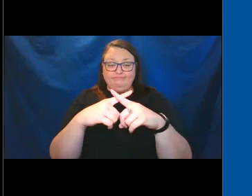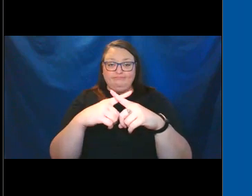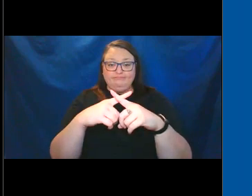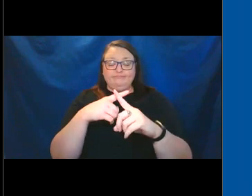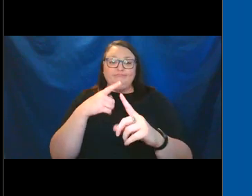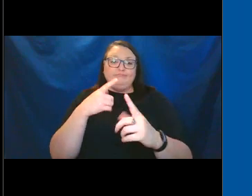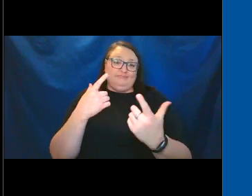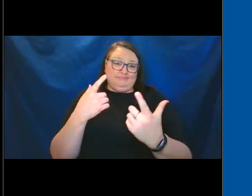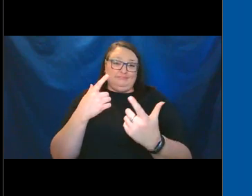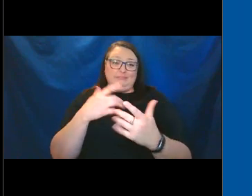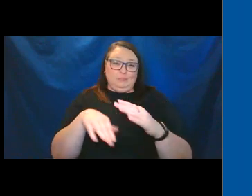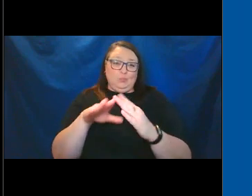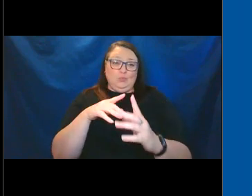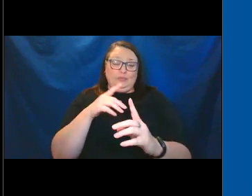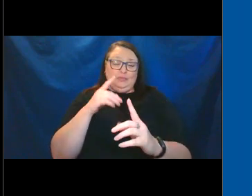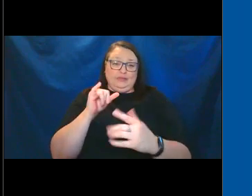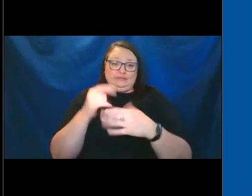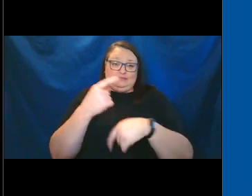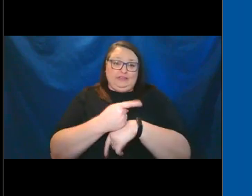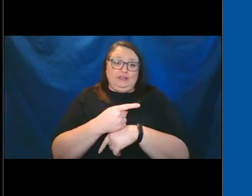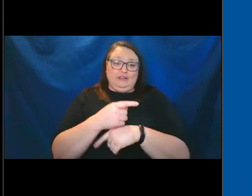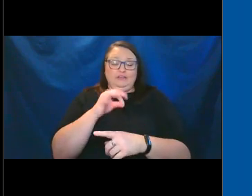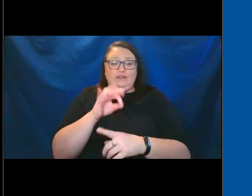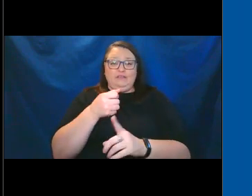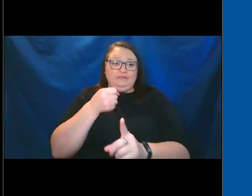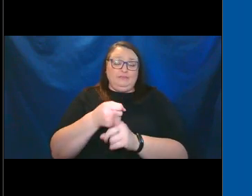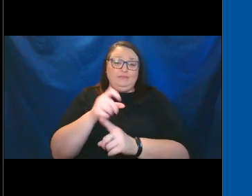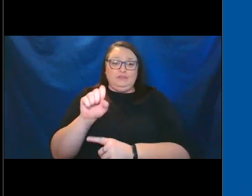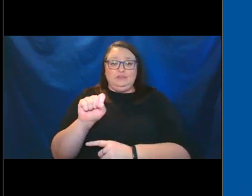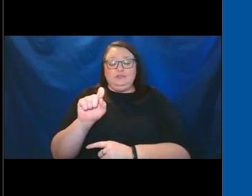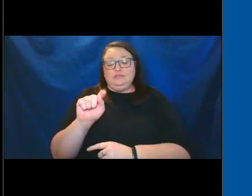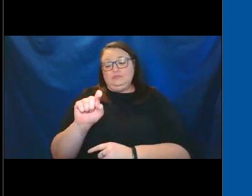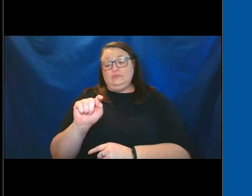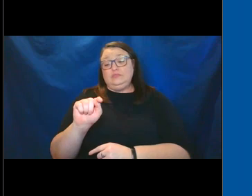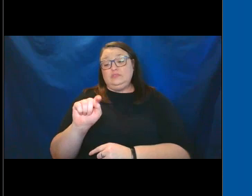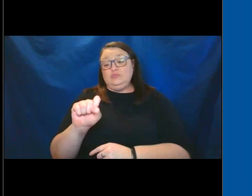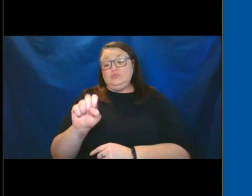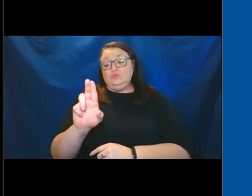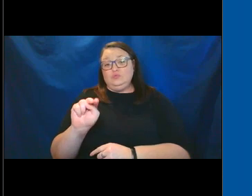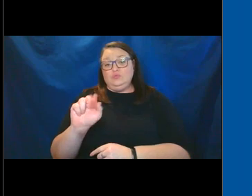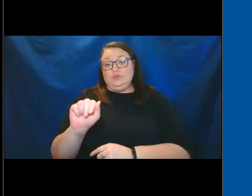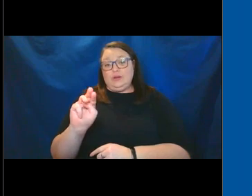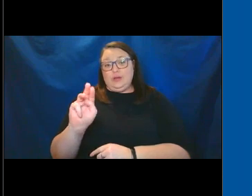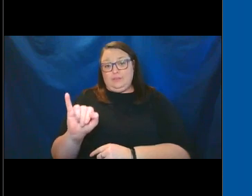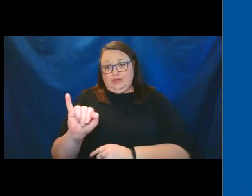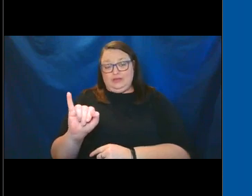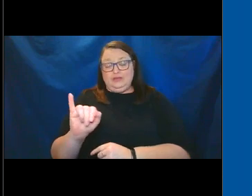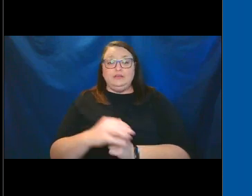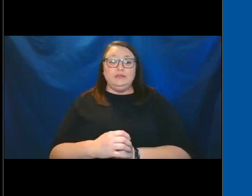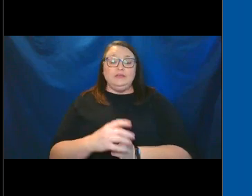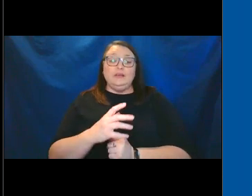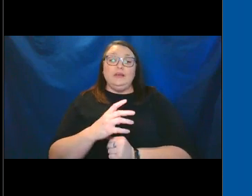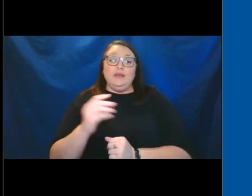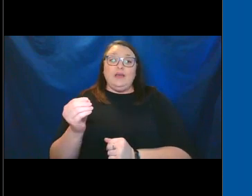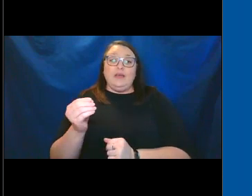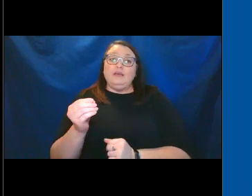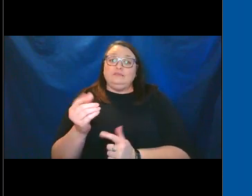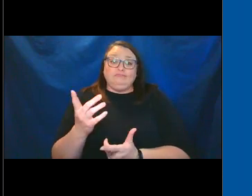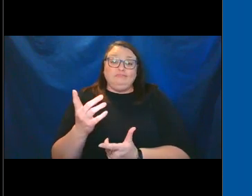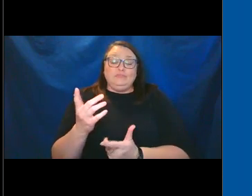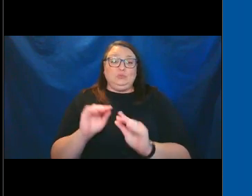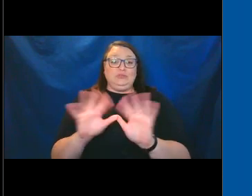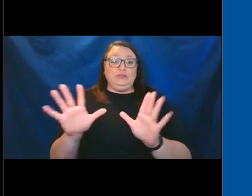or less. And so it became very clear that it was in fact attributed to the earthquakes that caused the